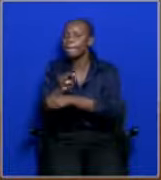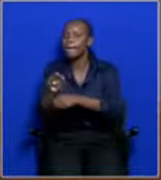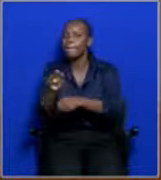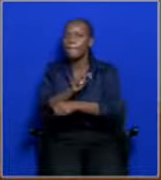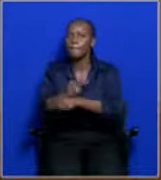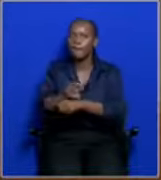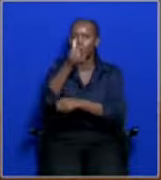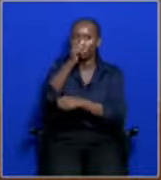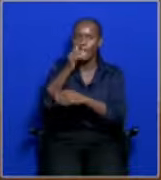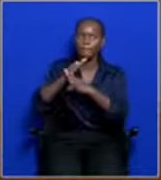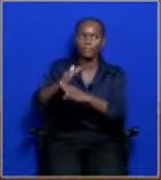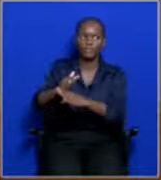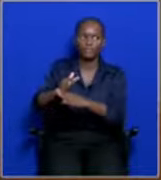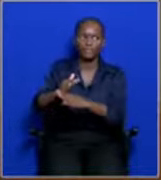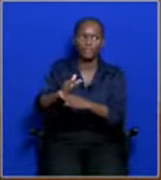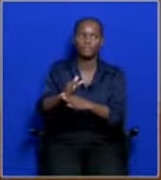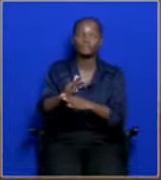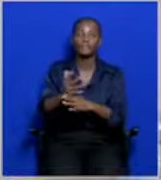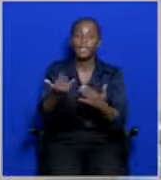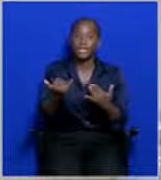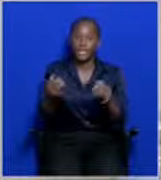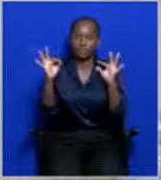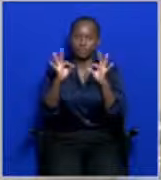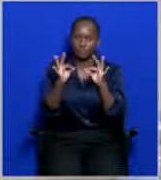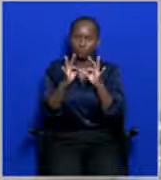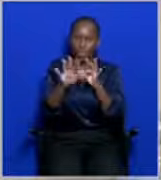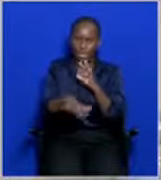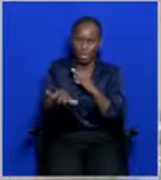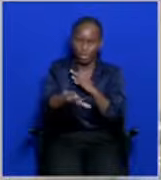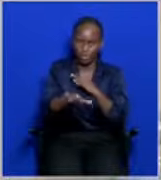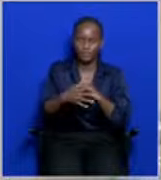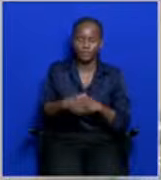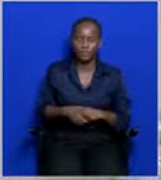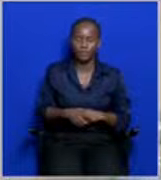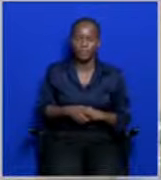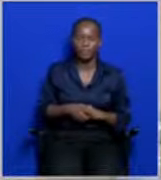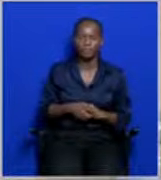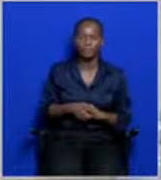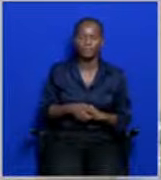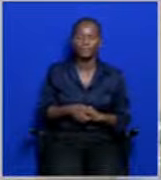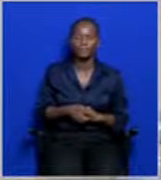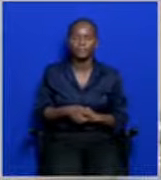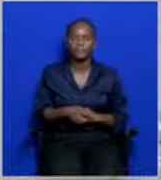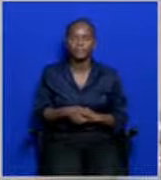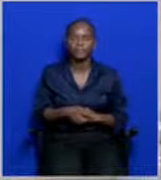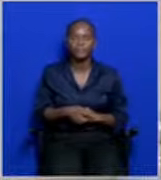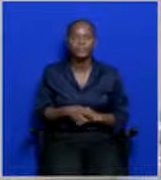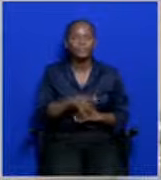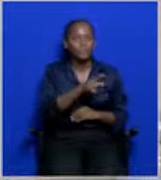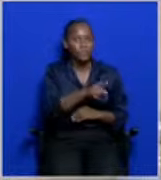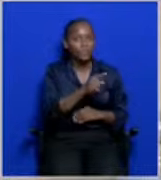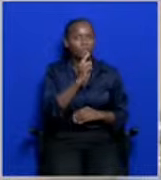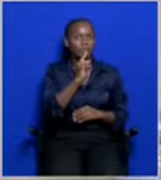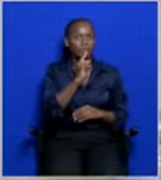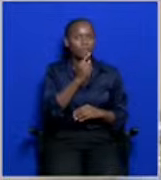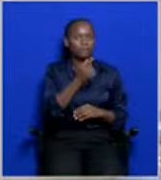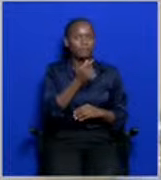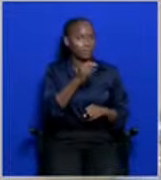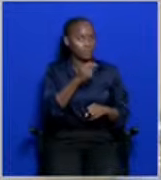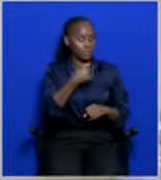And the final paragraph states, "I was informed as the supervisor about crime